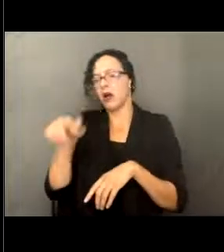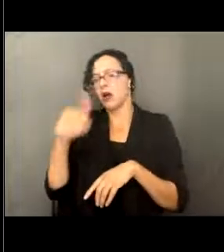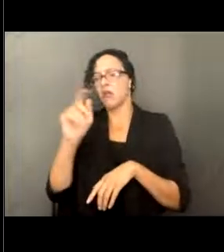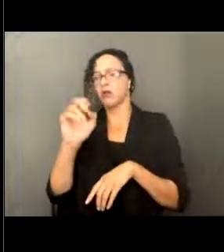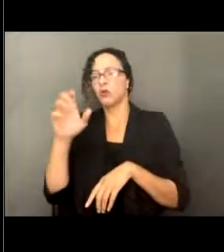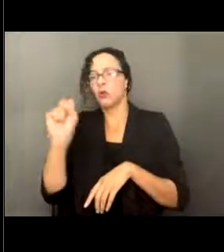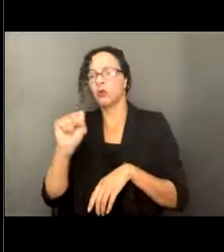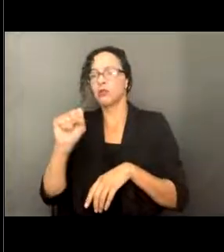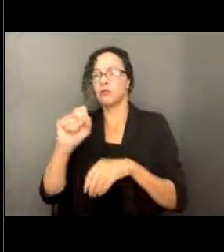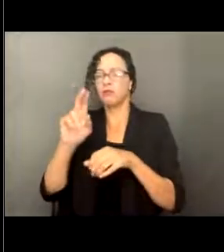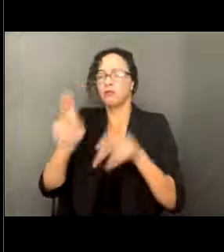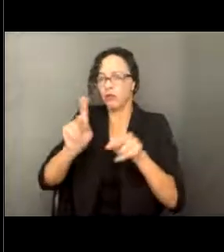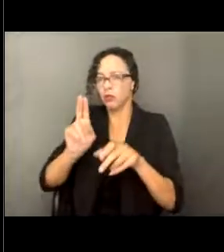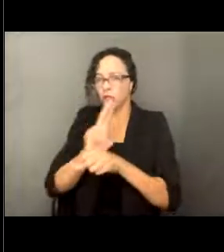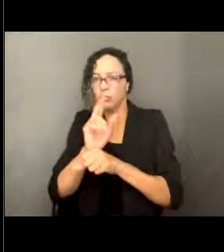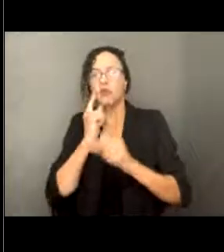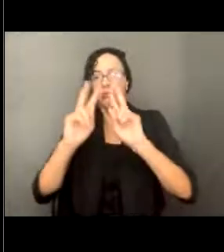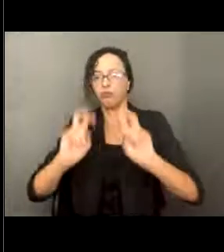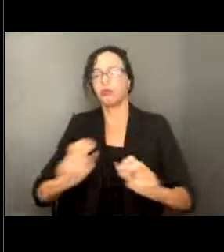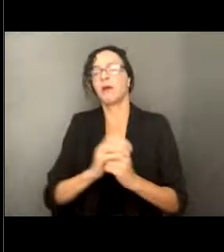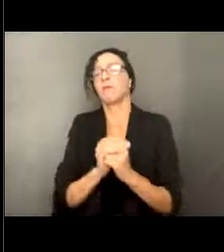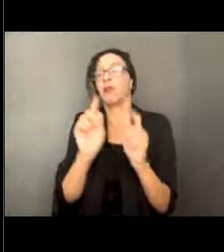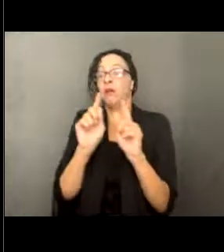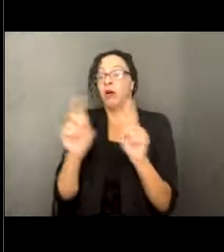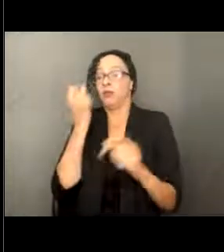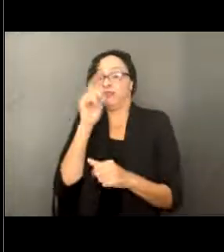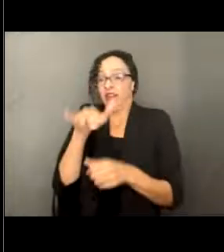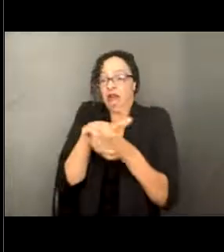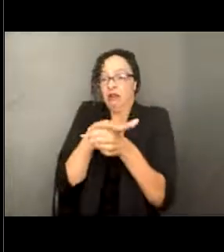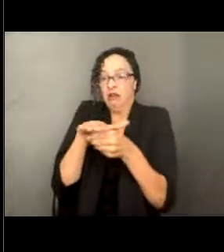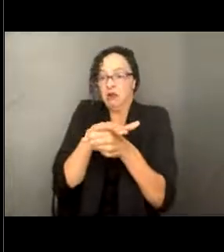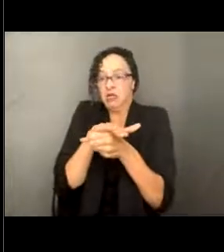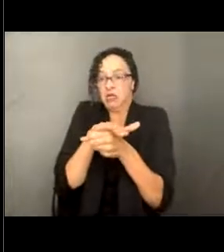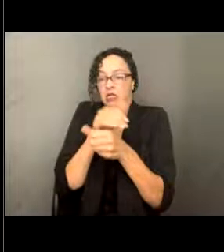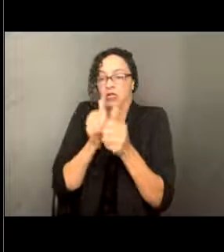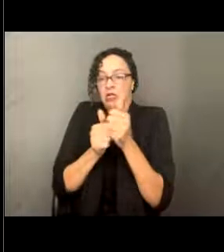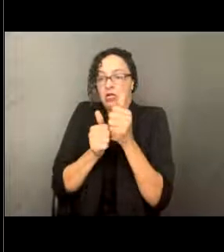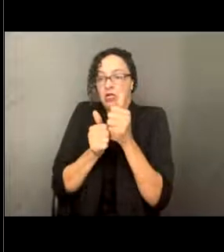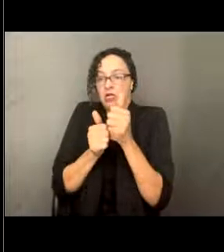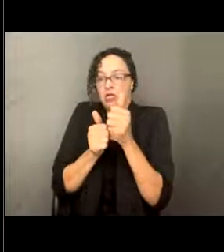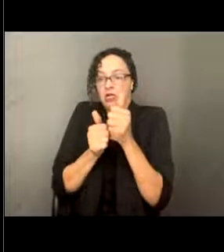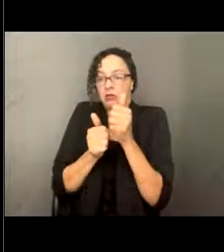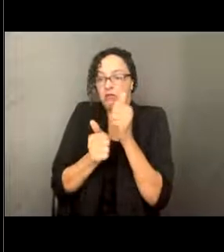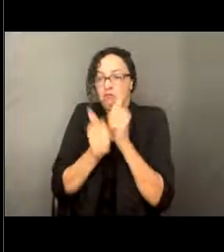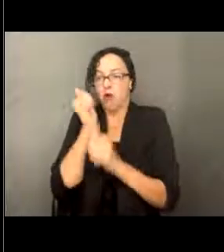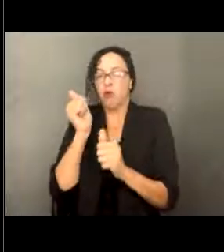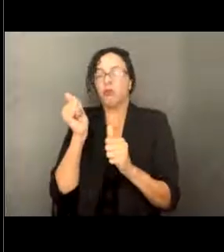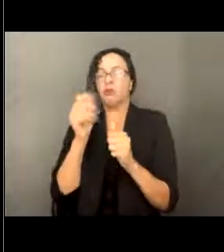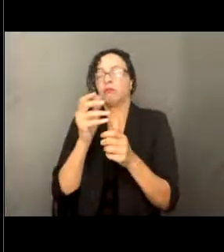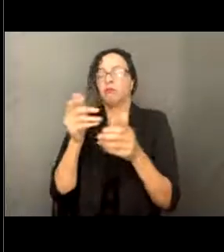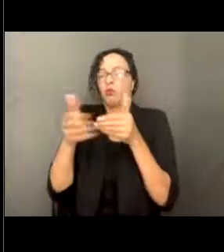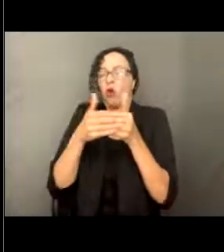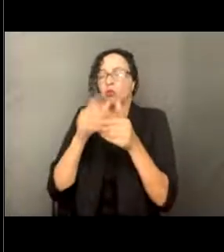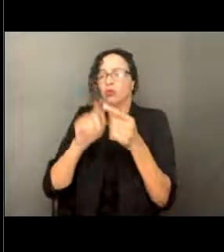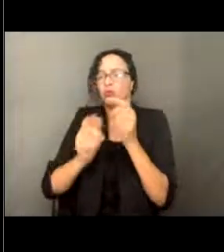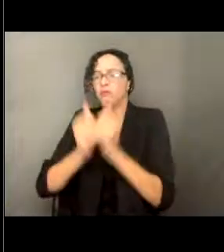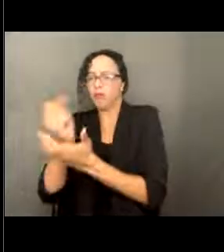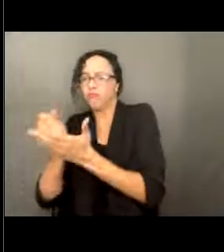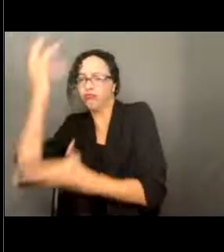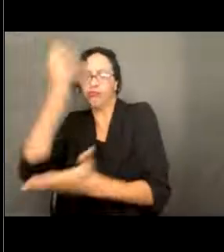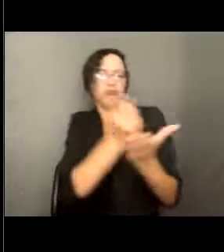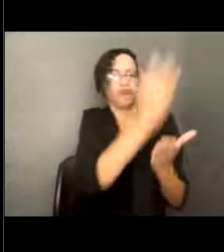of the lowest median incomes of any suburban county and one of the highest median home prices, one of